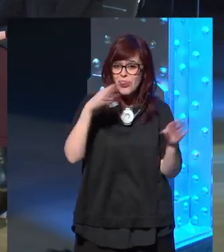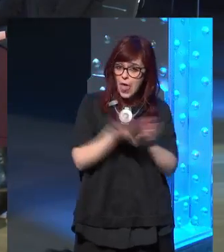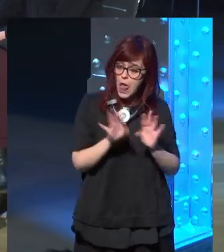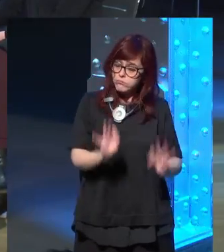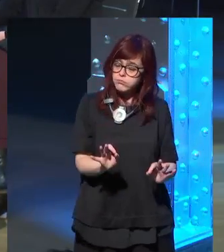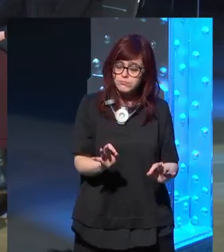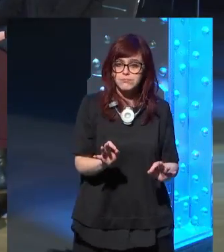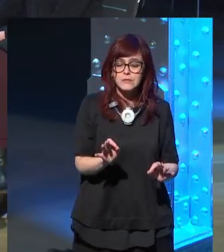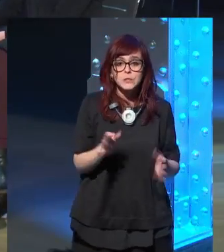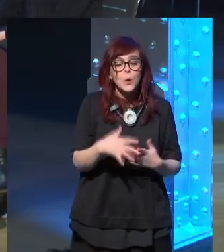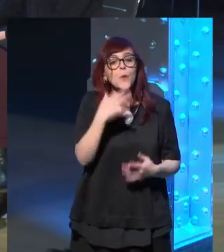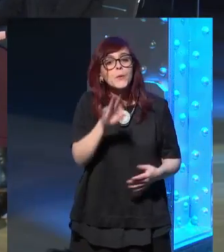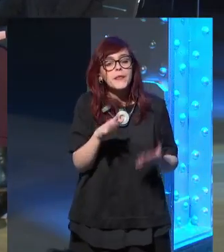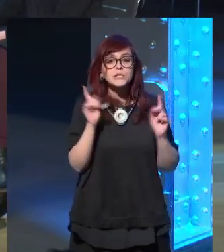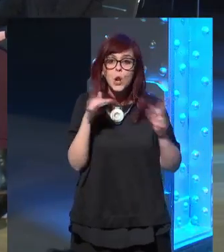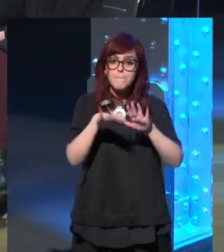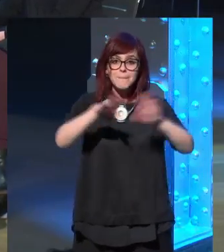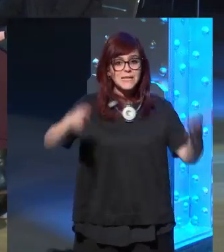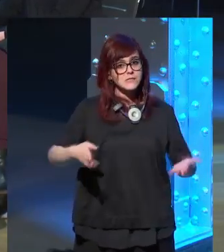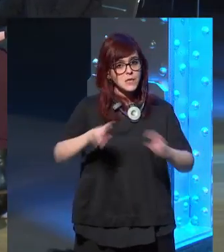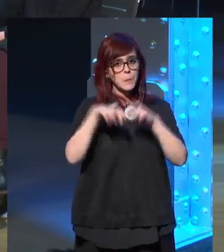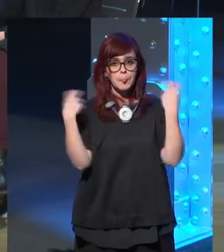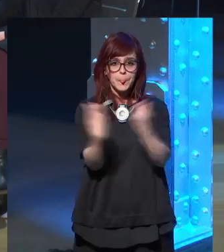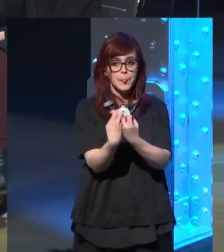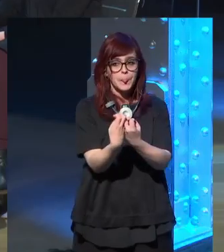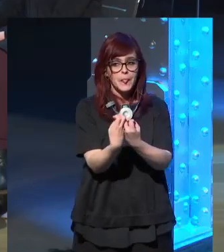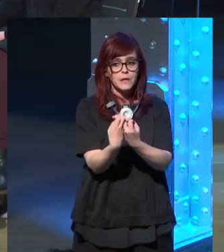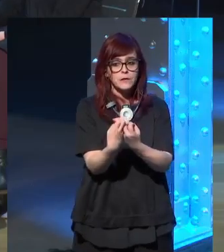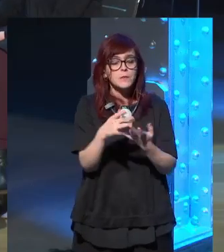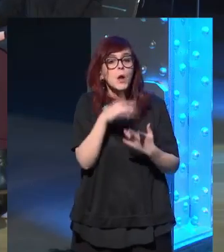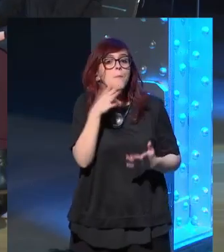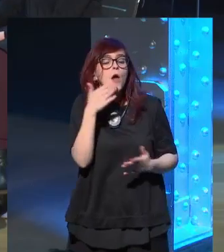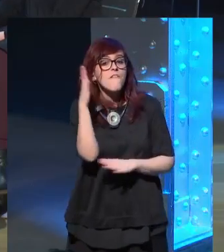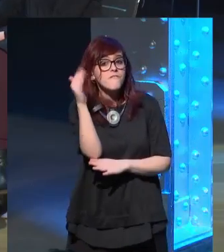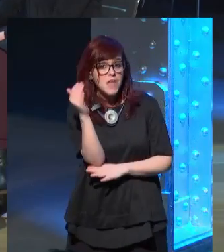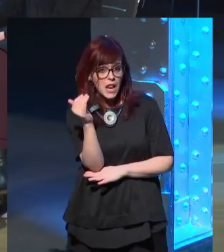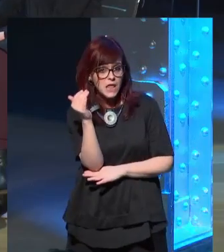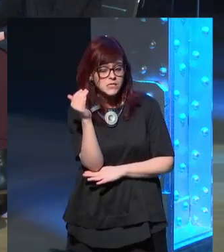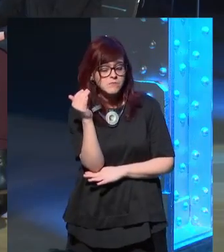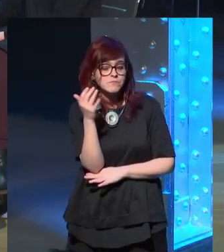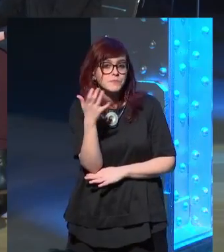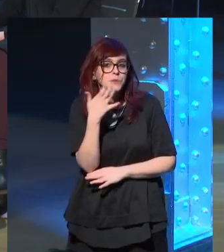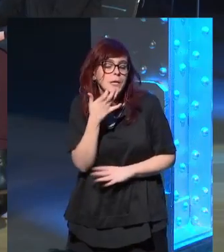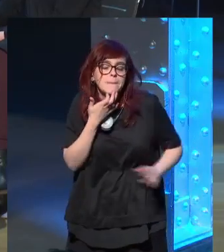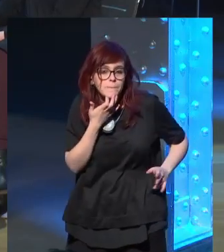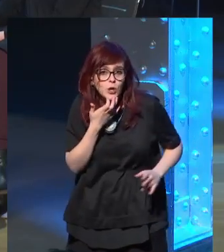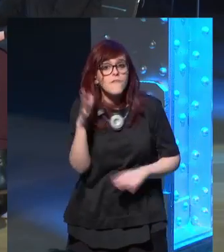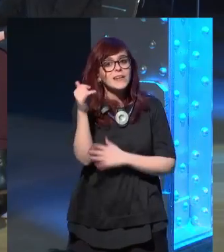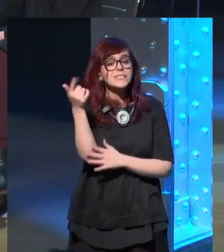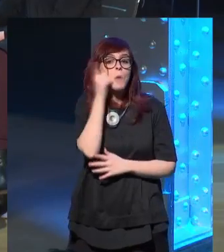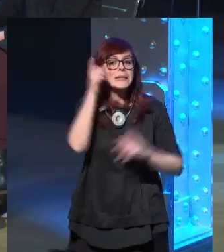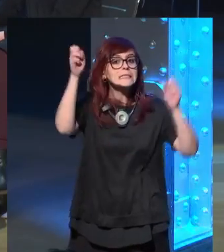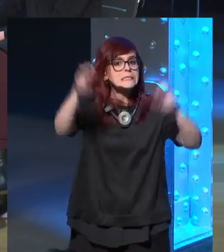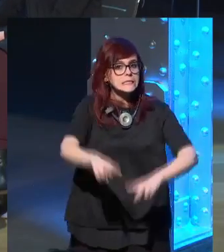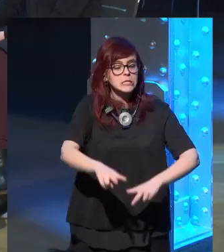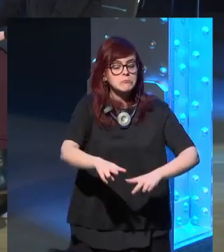can come together and say, listen, on Fridays, we have no phone Fridays. And everybody who has kids, they send the kids out to play like I used to do when I grew up.